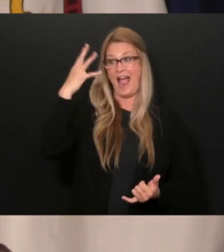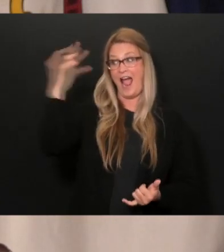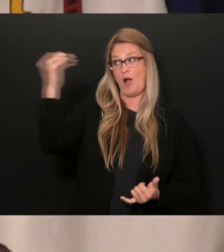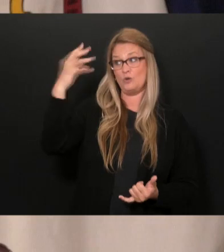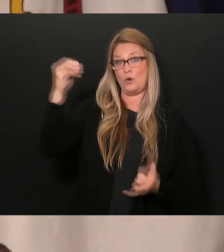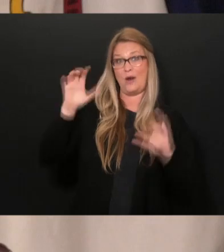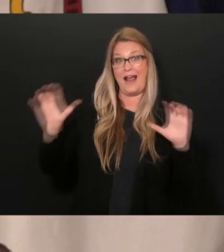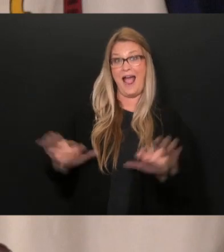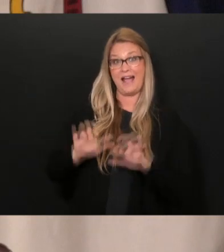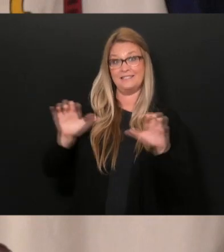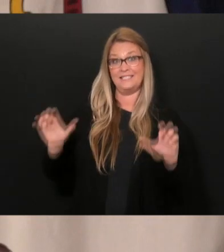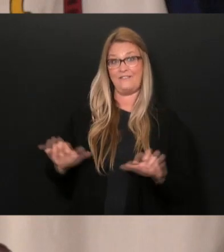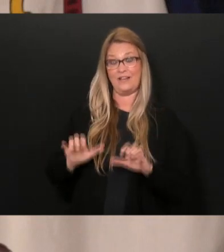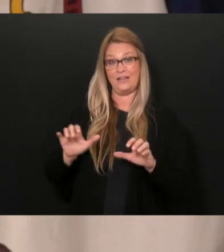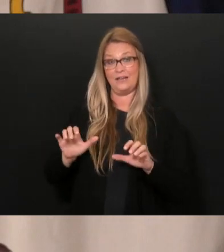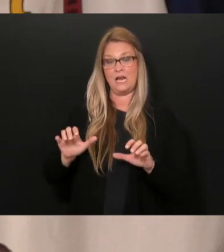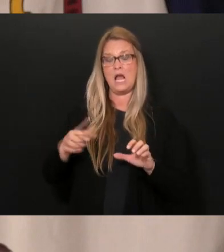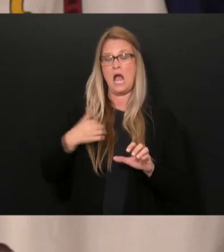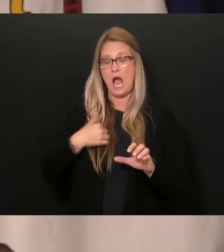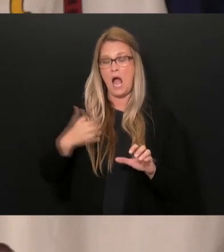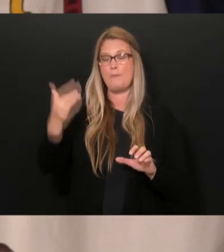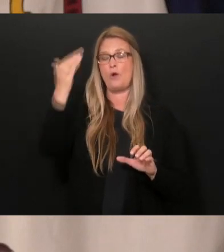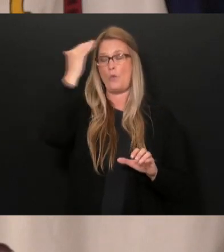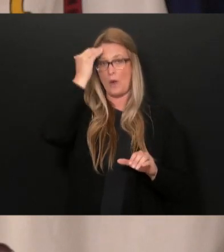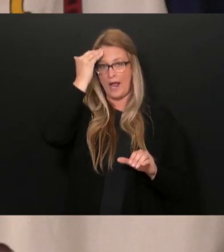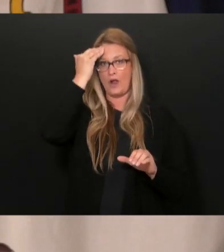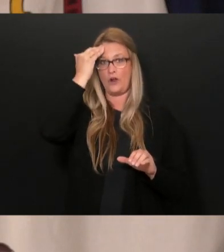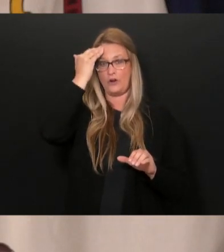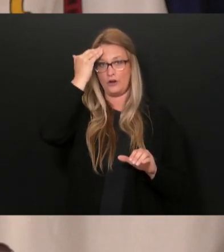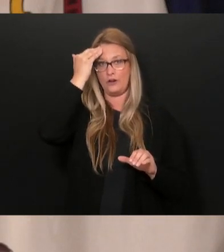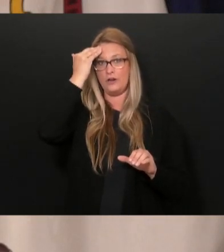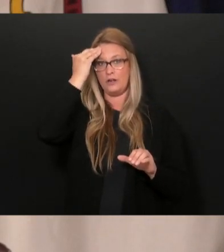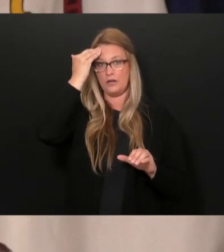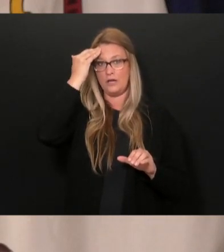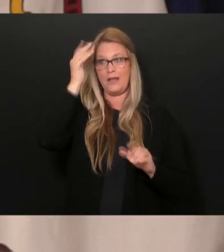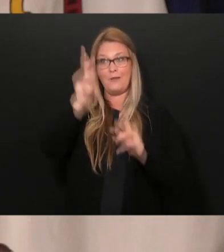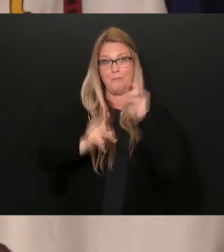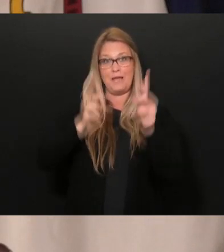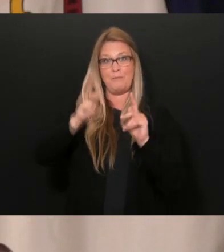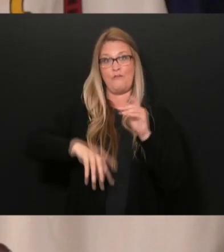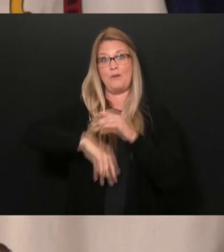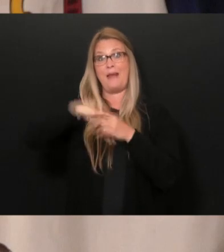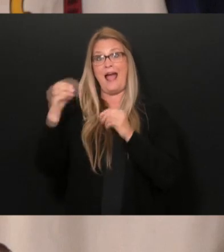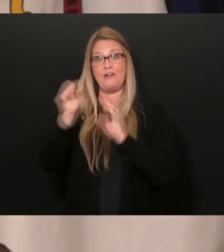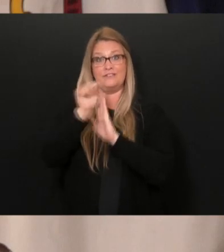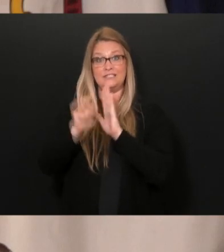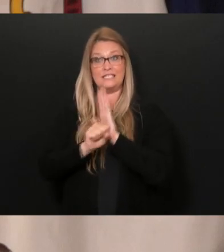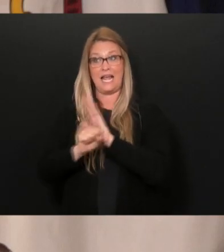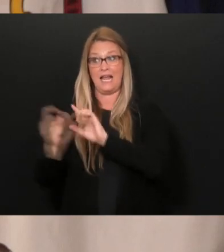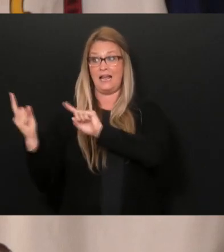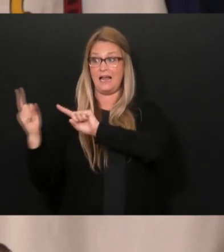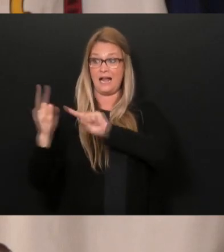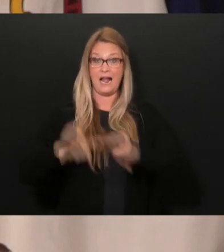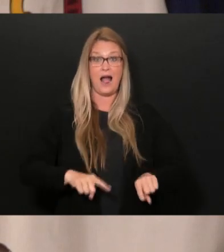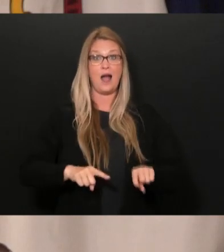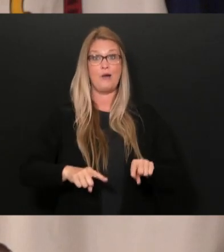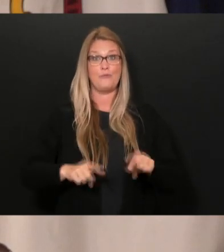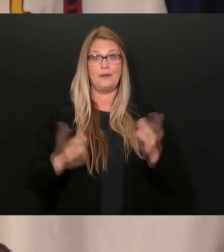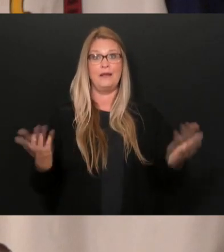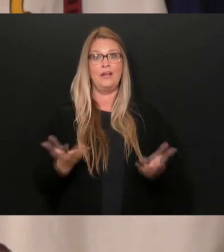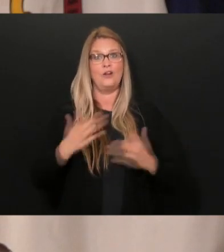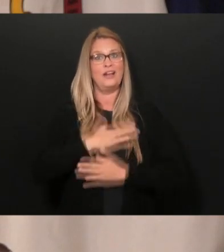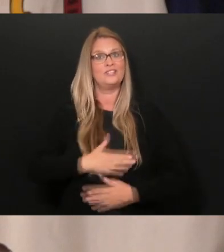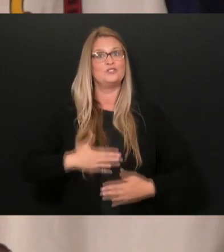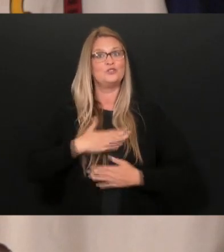I am absolutely aware of the fact that people from out of state come here and enjoy those trails and everything,